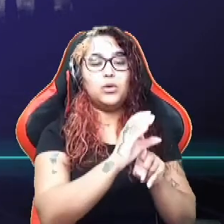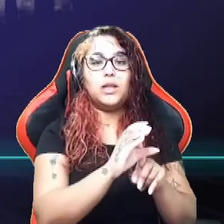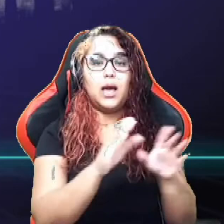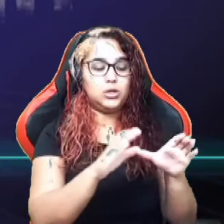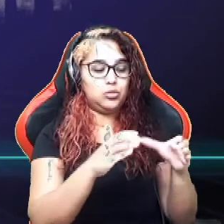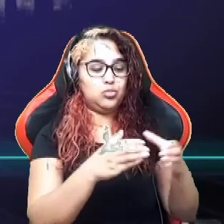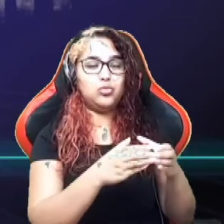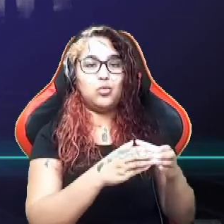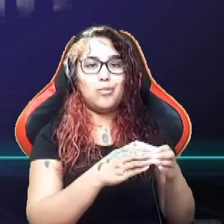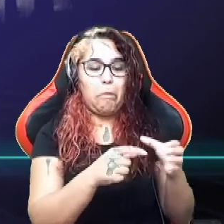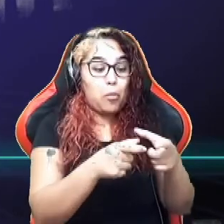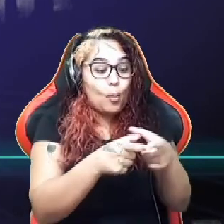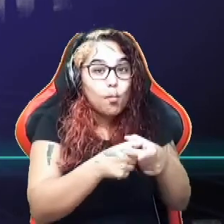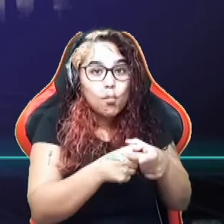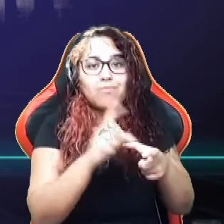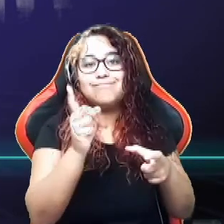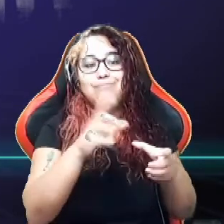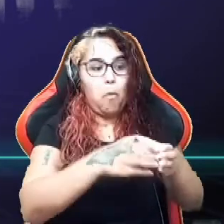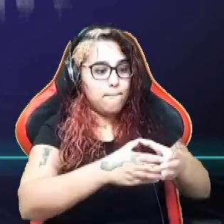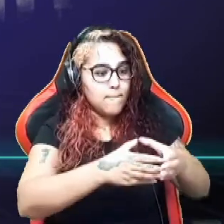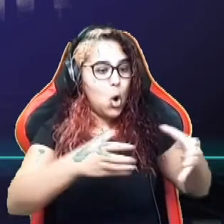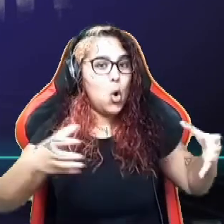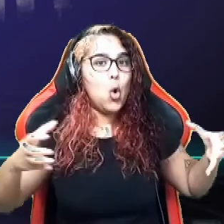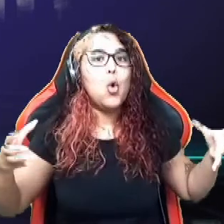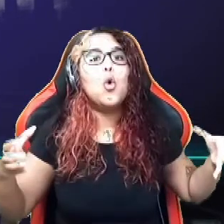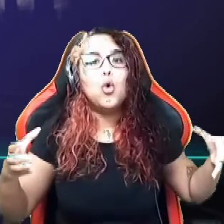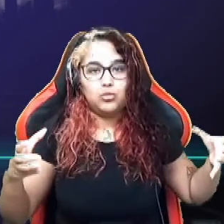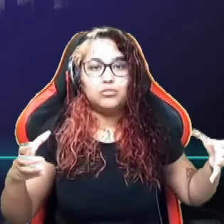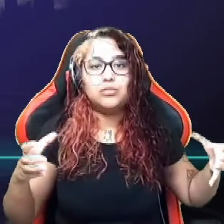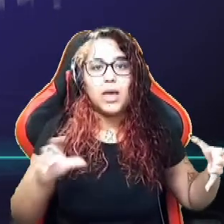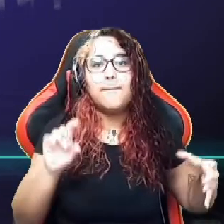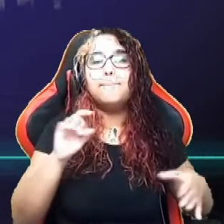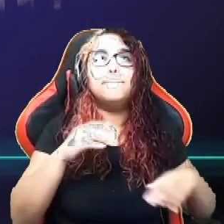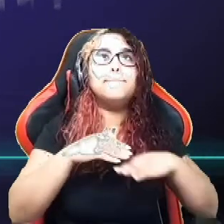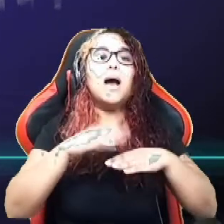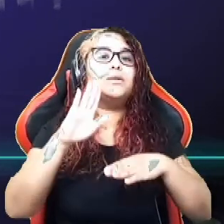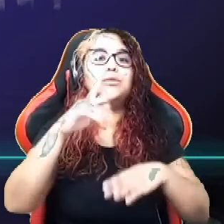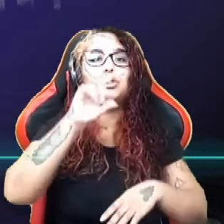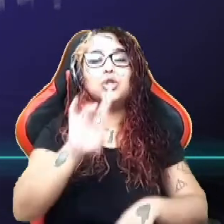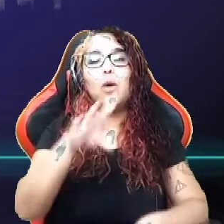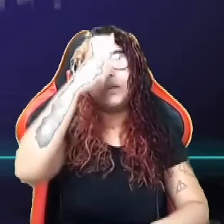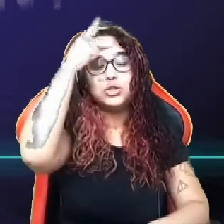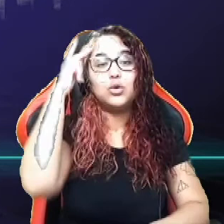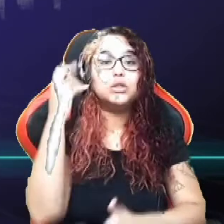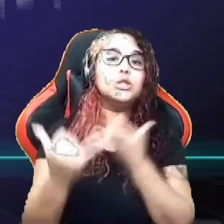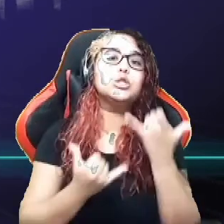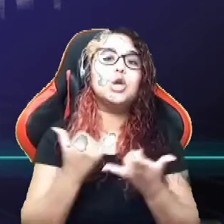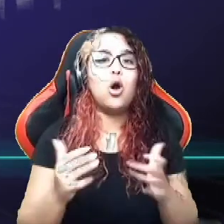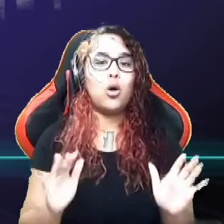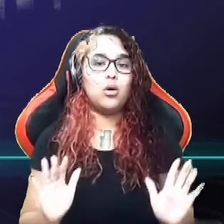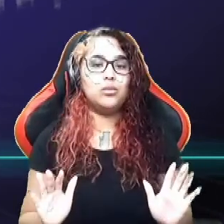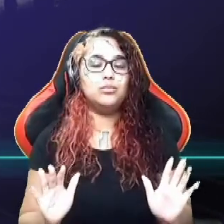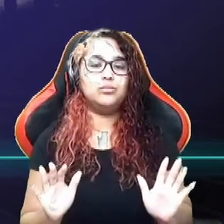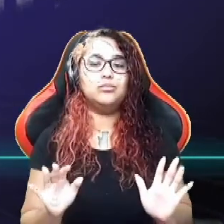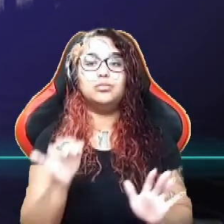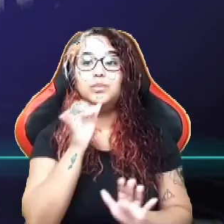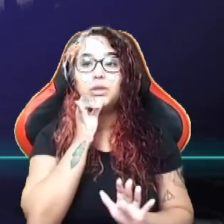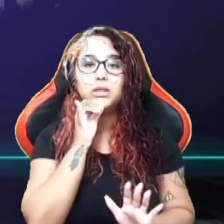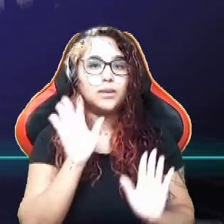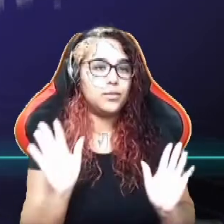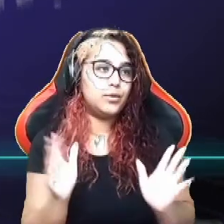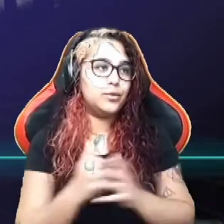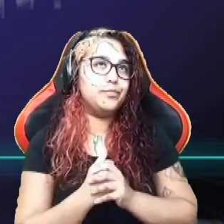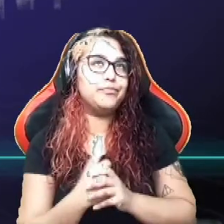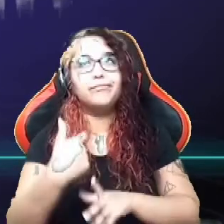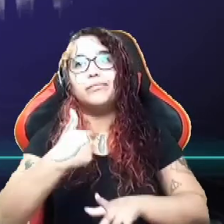about FPSs, but my community is much larger than the content I create. And this is really important. If you